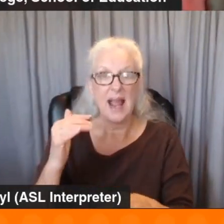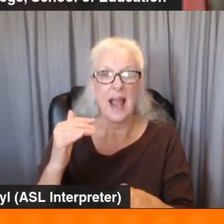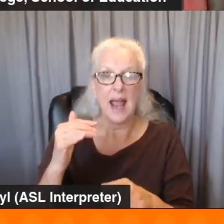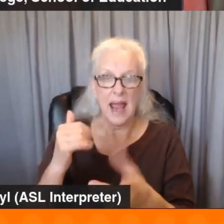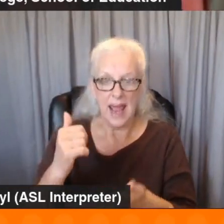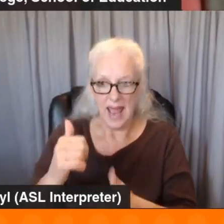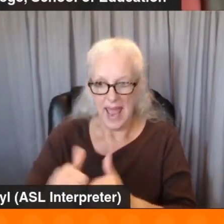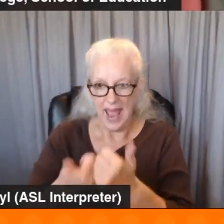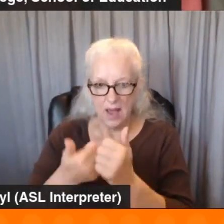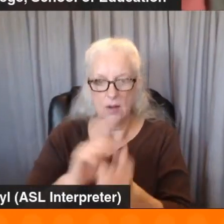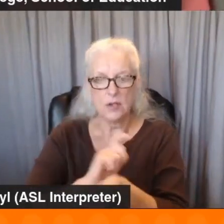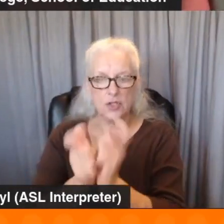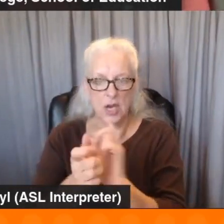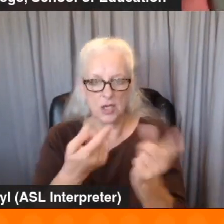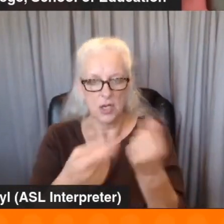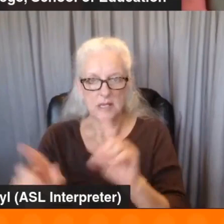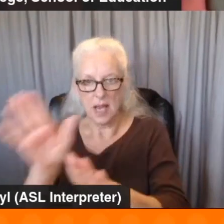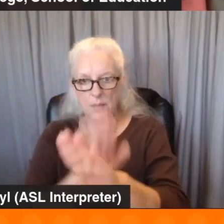world.